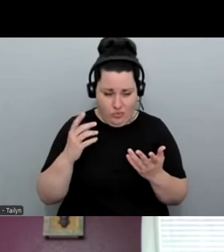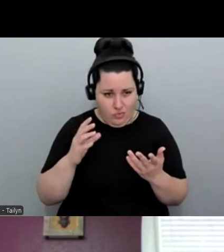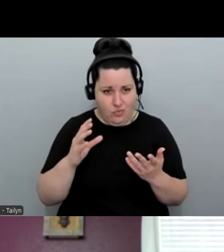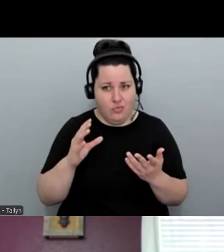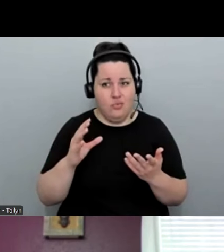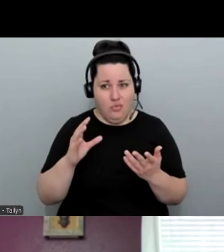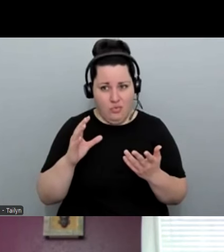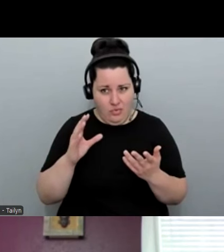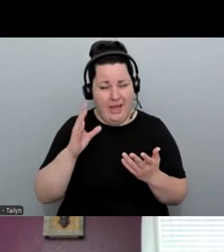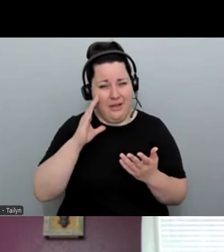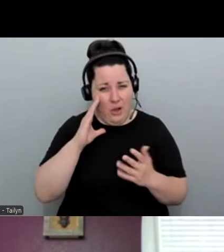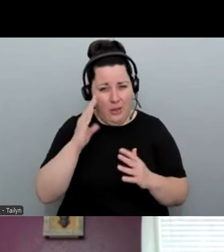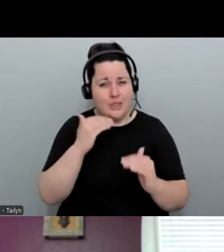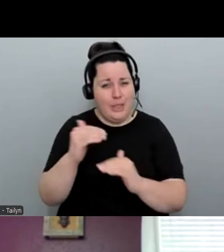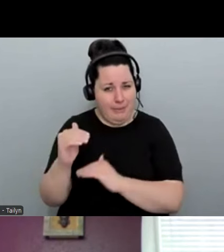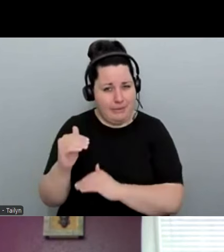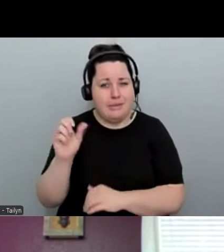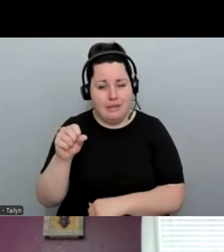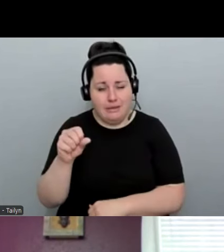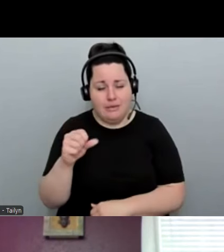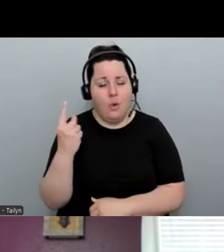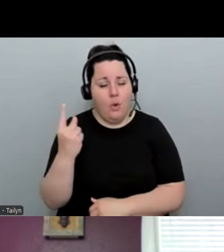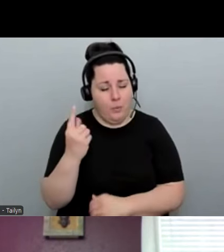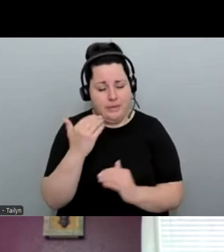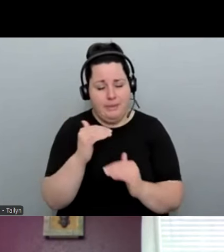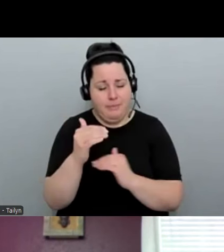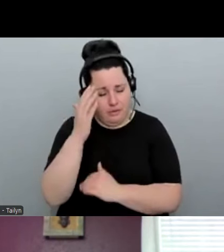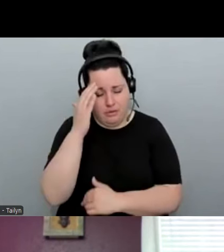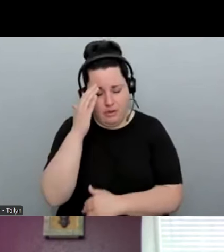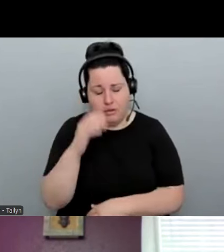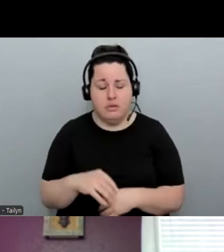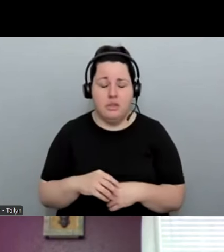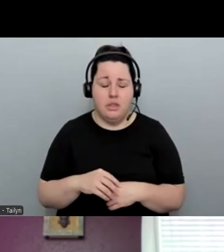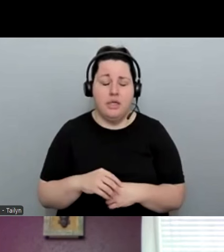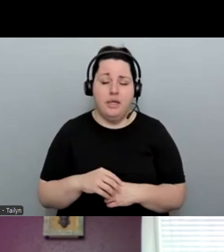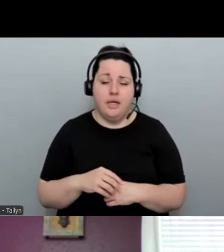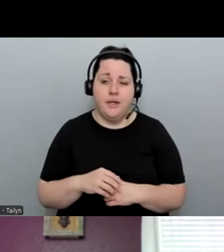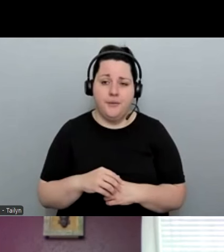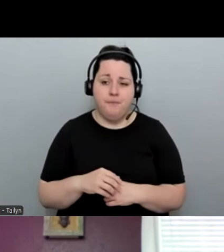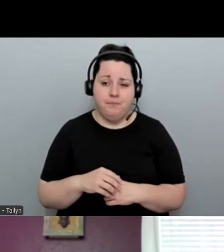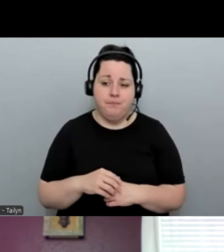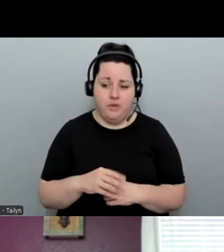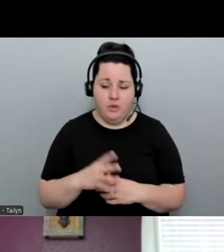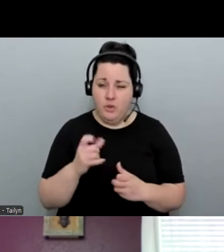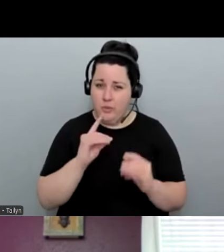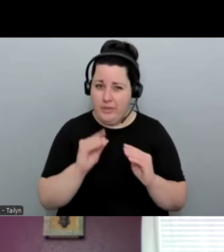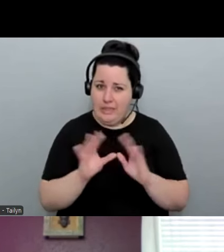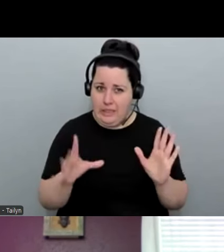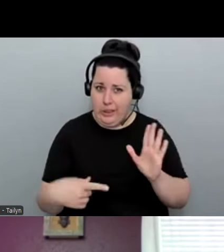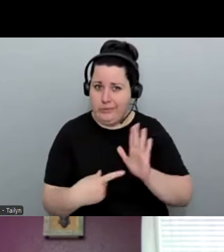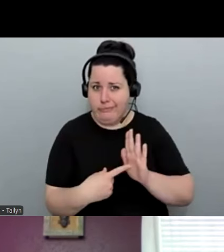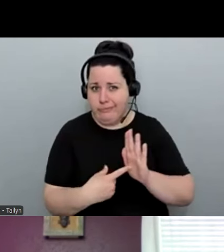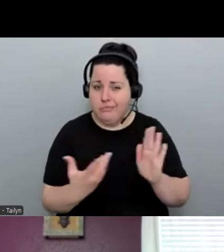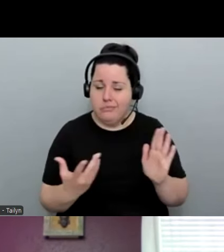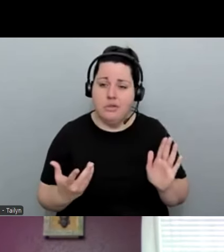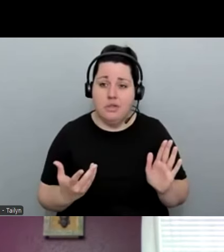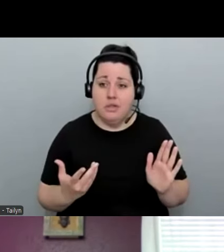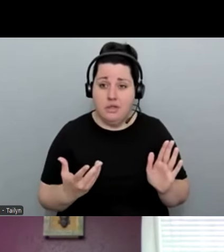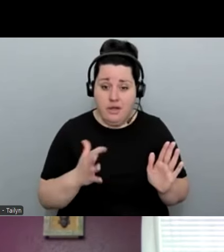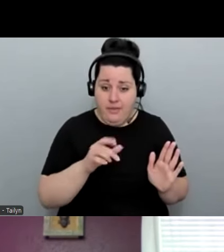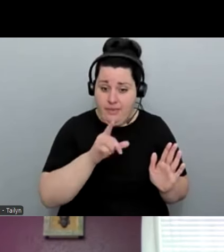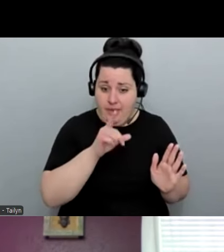the limitation. Always acknowledge the limitations. You want to spell it out there that it's true just